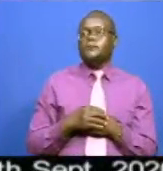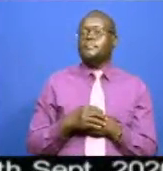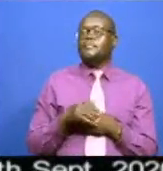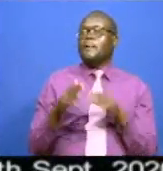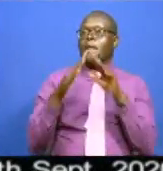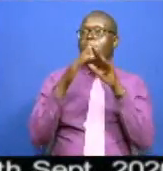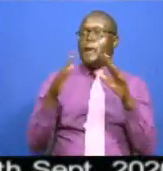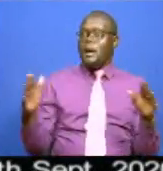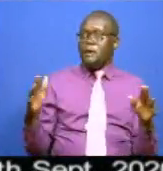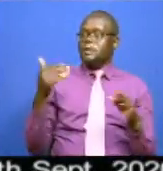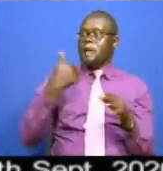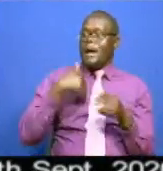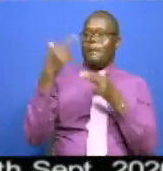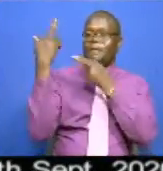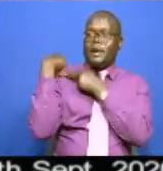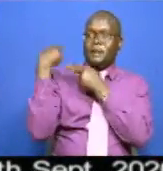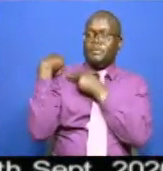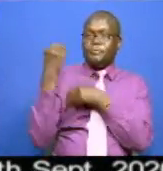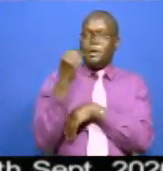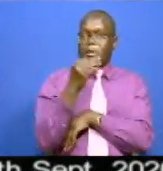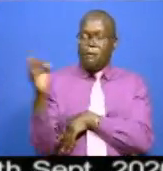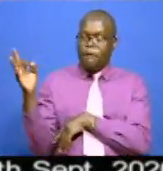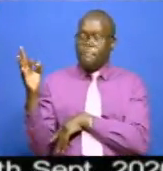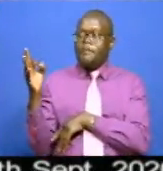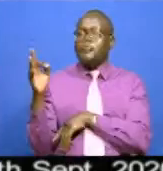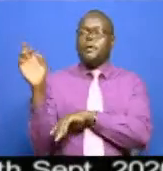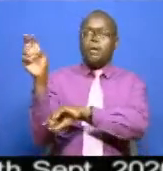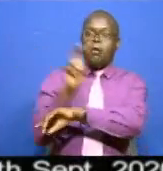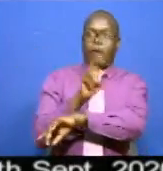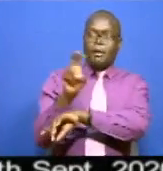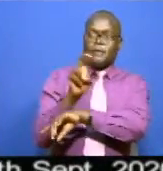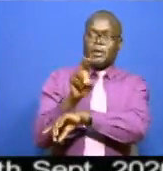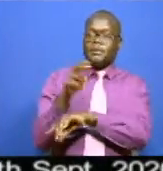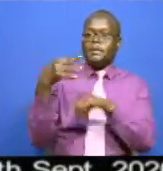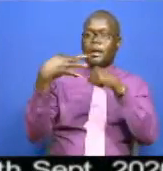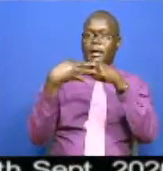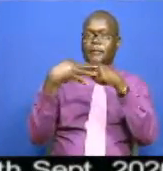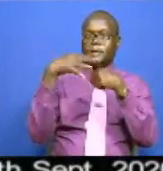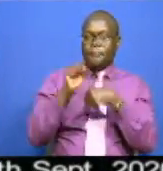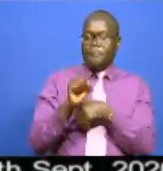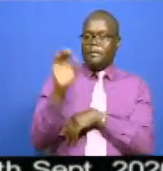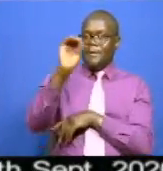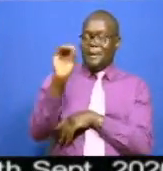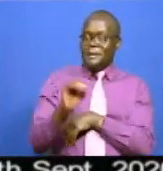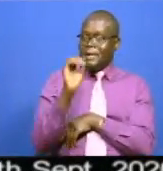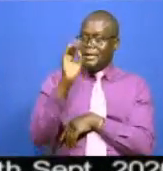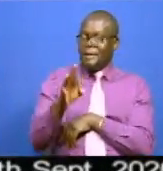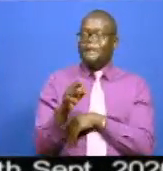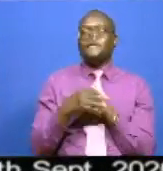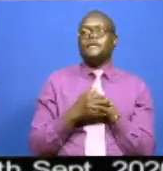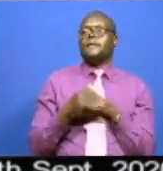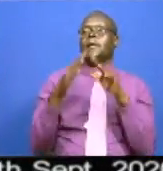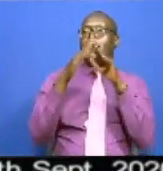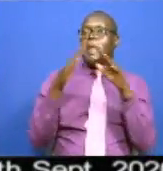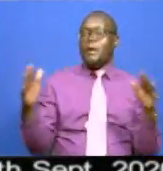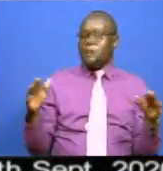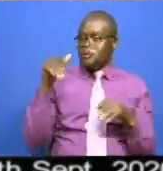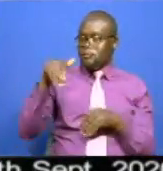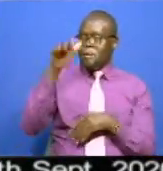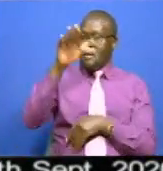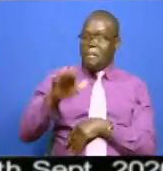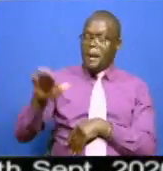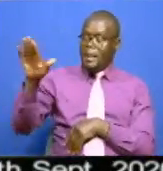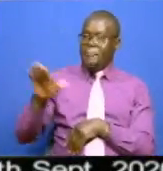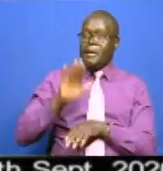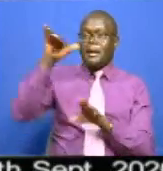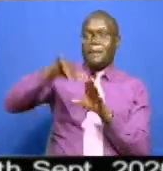is the one with the responsibility of oversighting the 85%. So if this House is, members